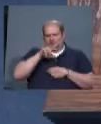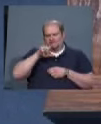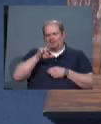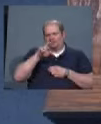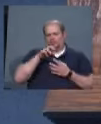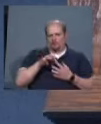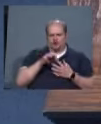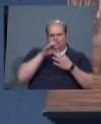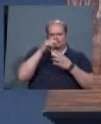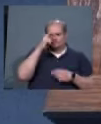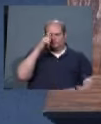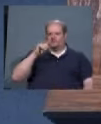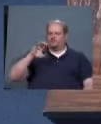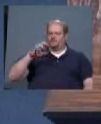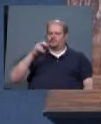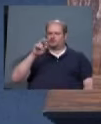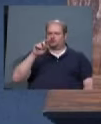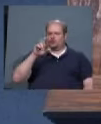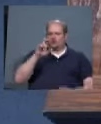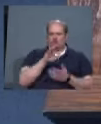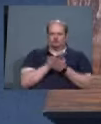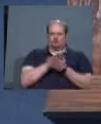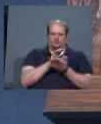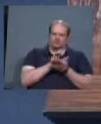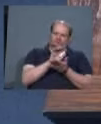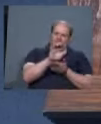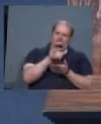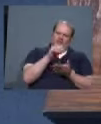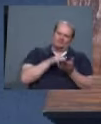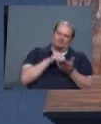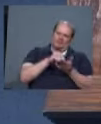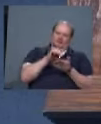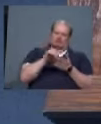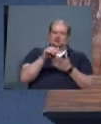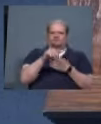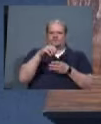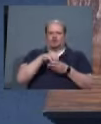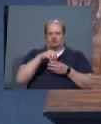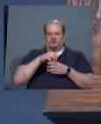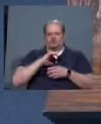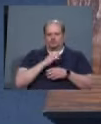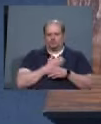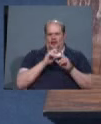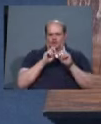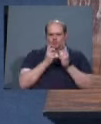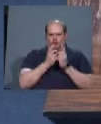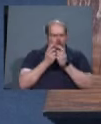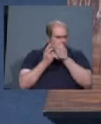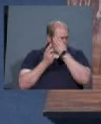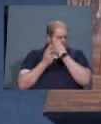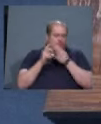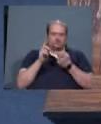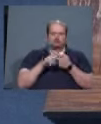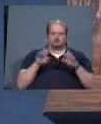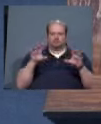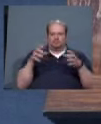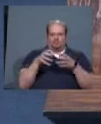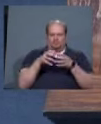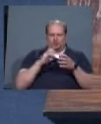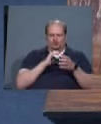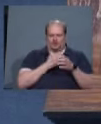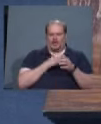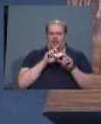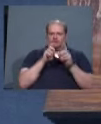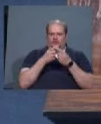for charter schools, are putting millions of dollars into our district to pull our